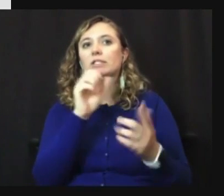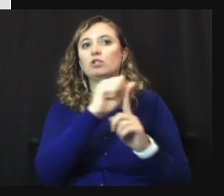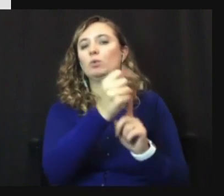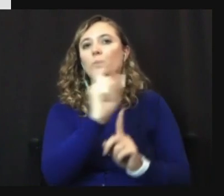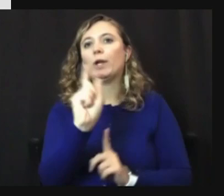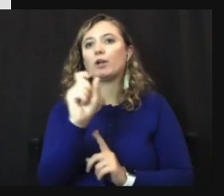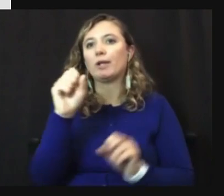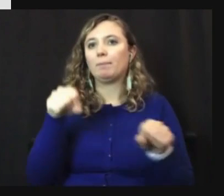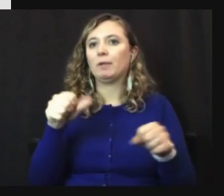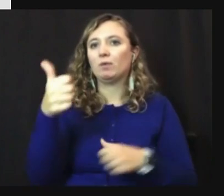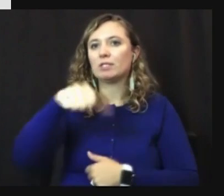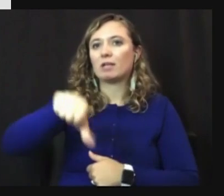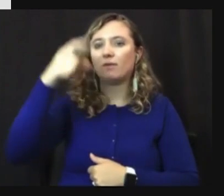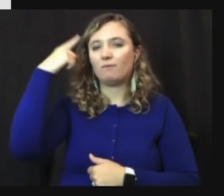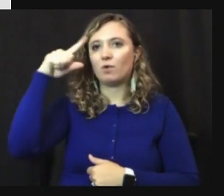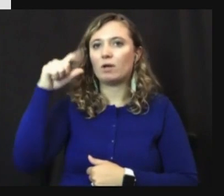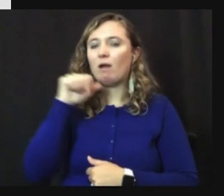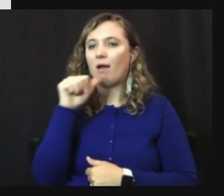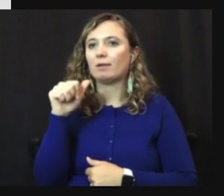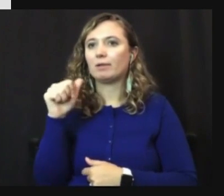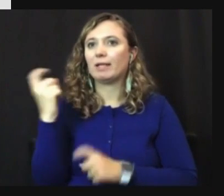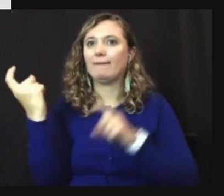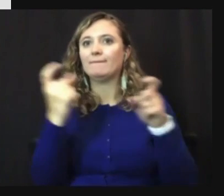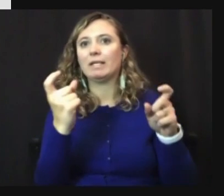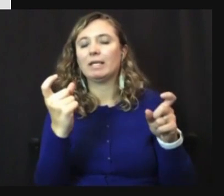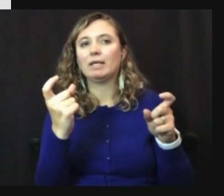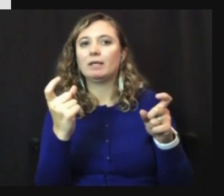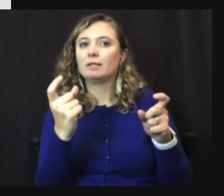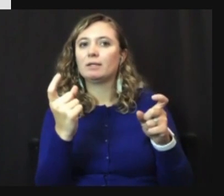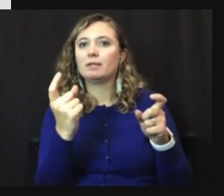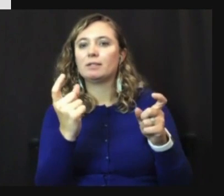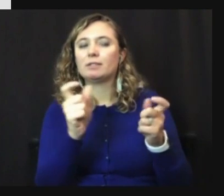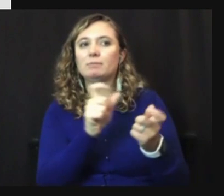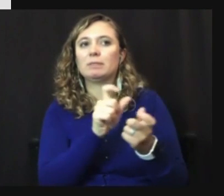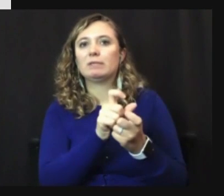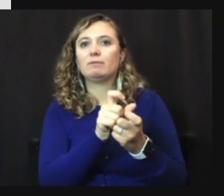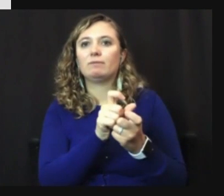In the social environment because of